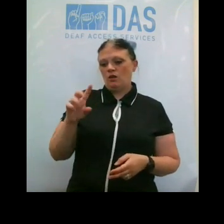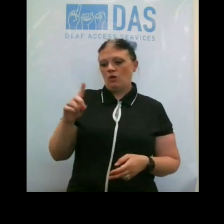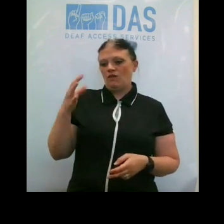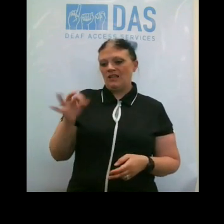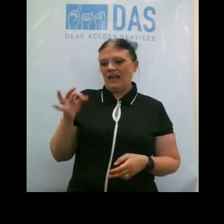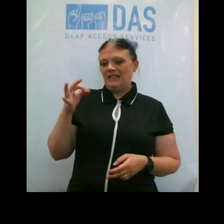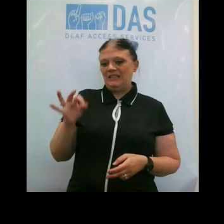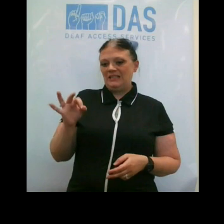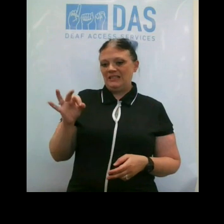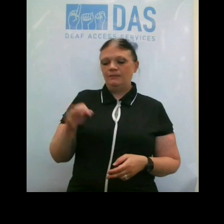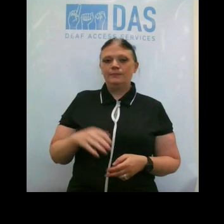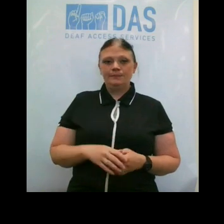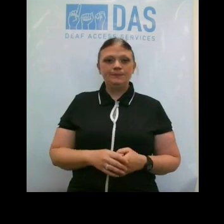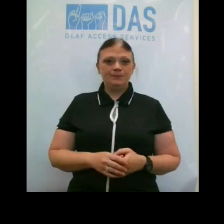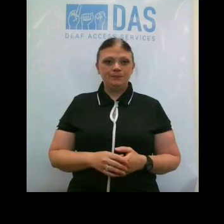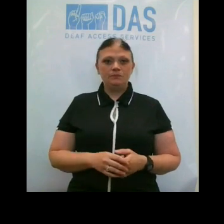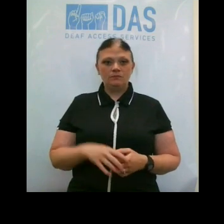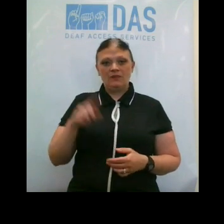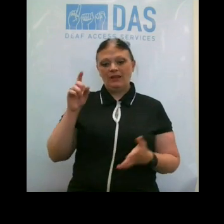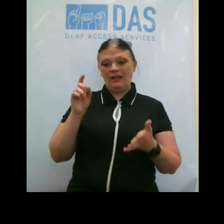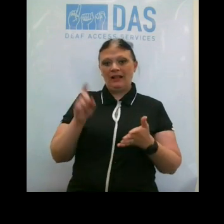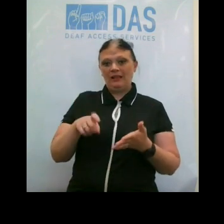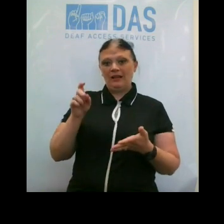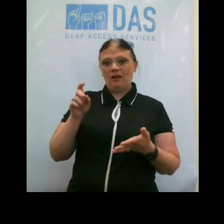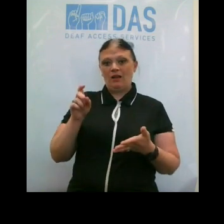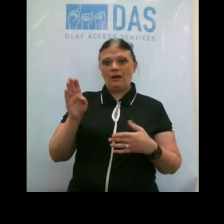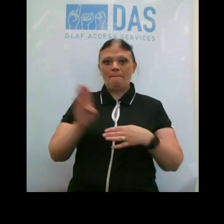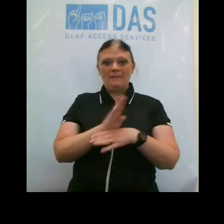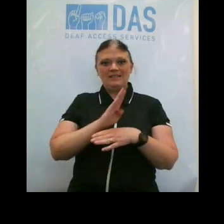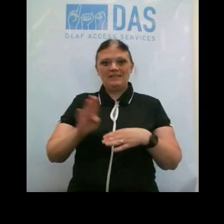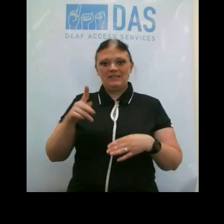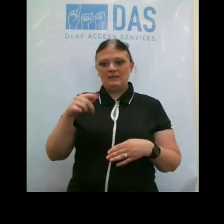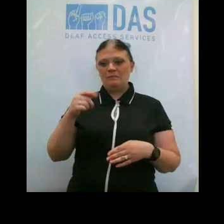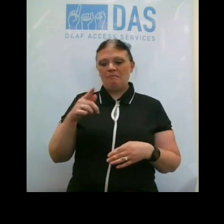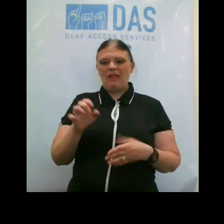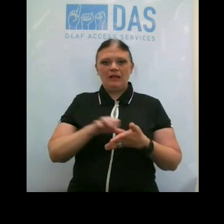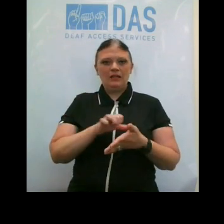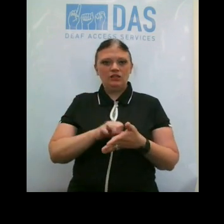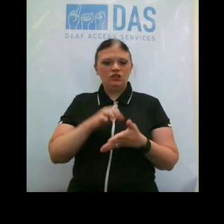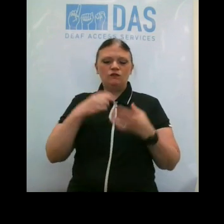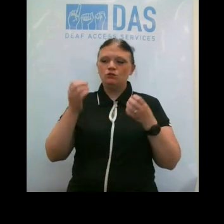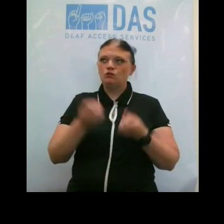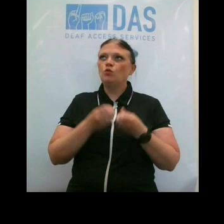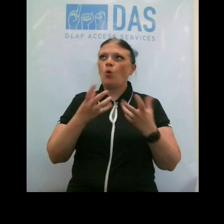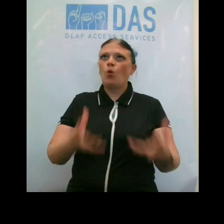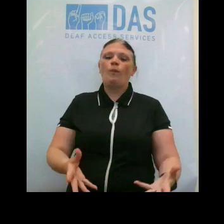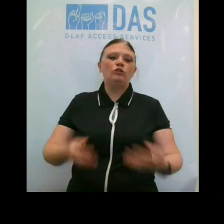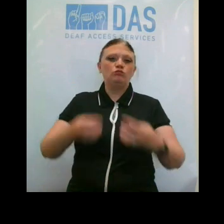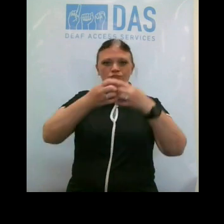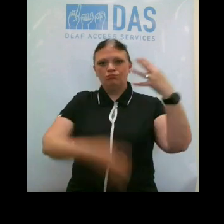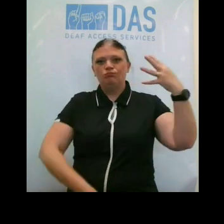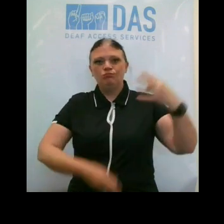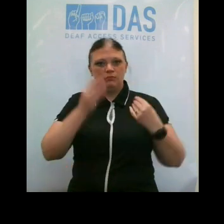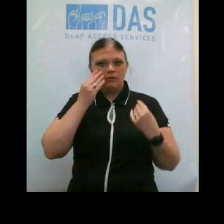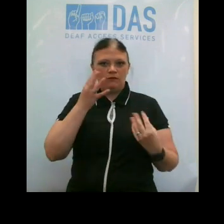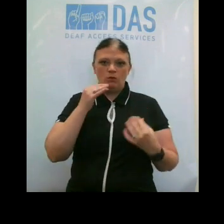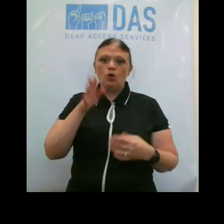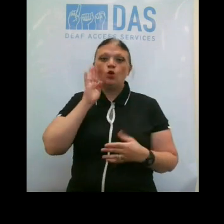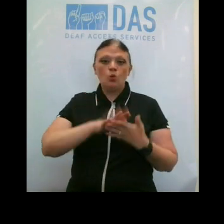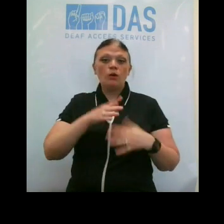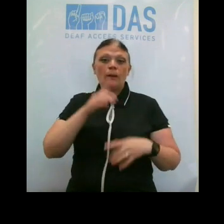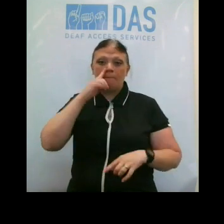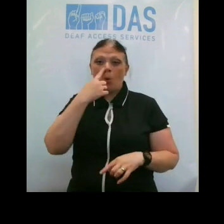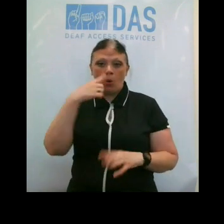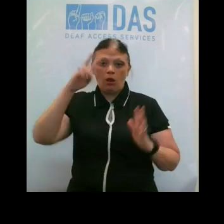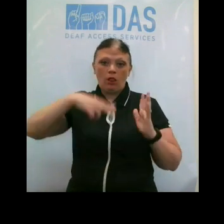erie.gov/COVID-19 website and click on the business page, and we have so much information there. You'll be bored reading after a